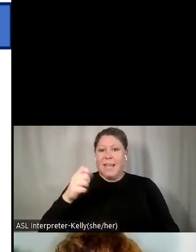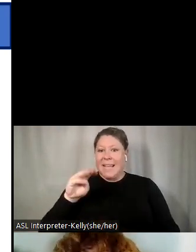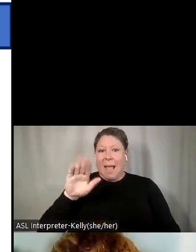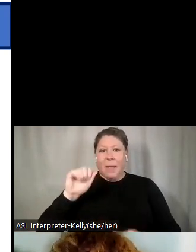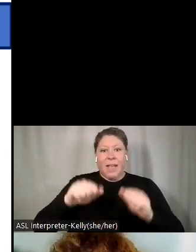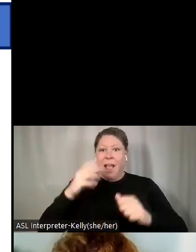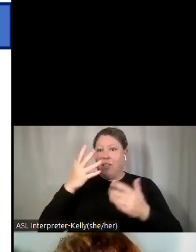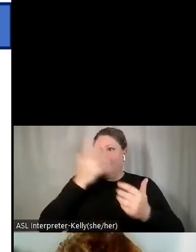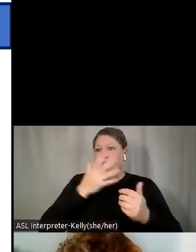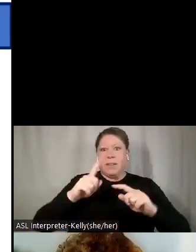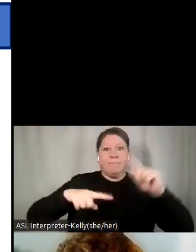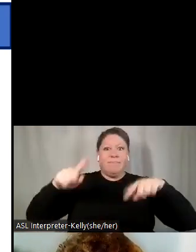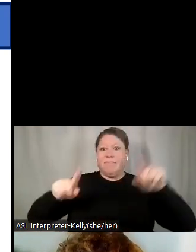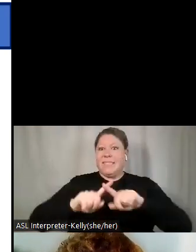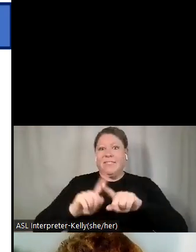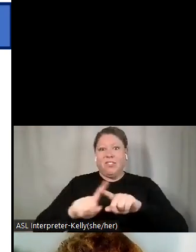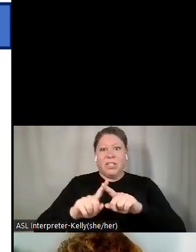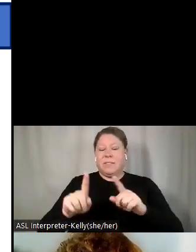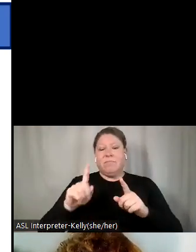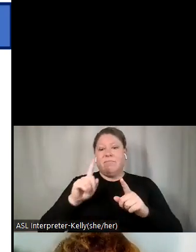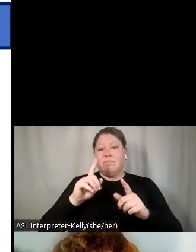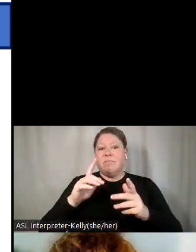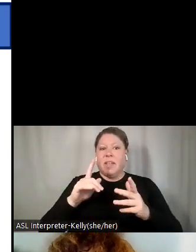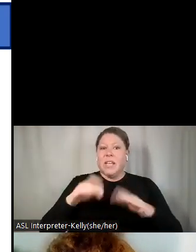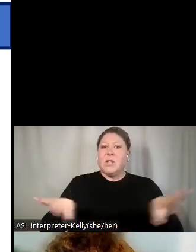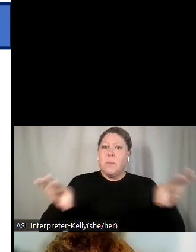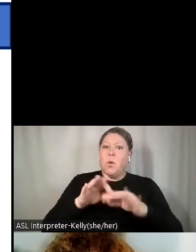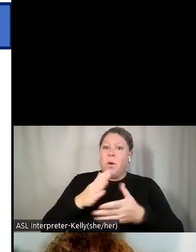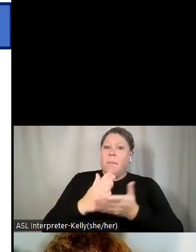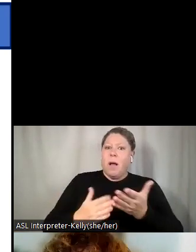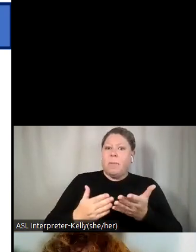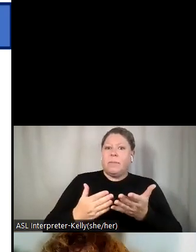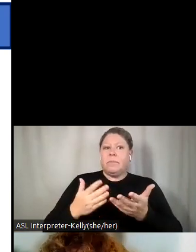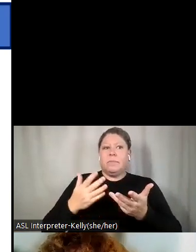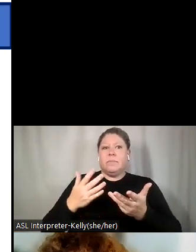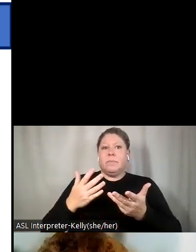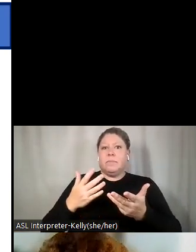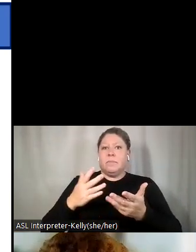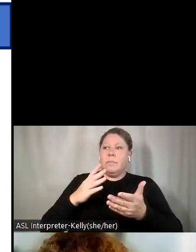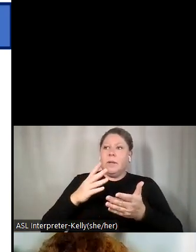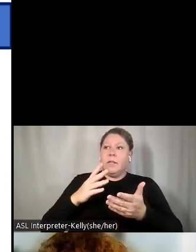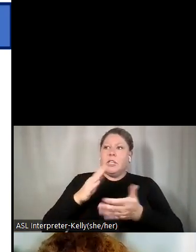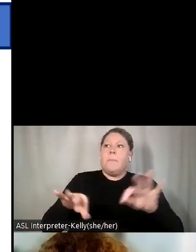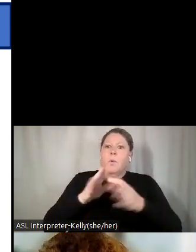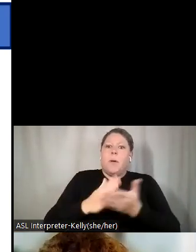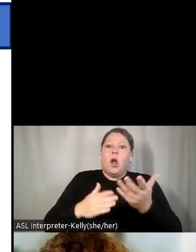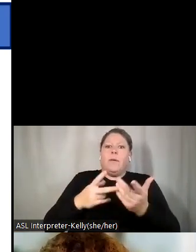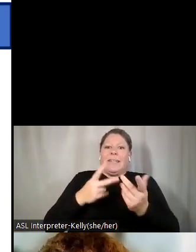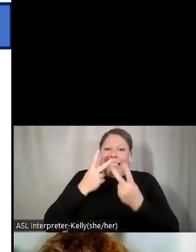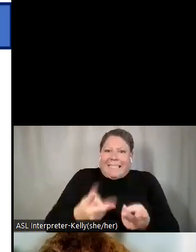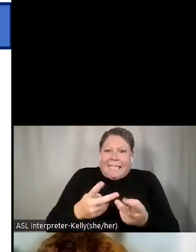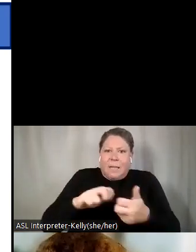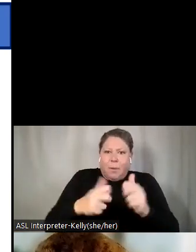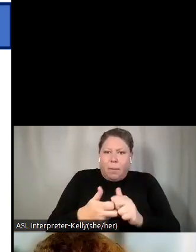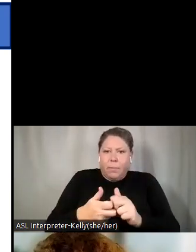of places, still such a key part of really understanding a problem and showing respect for people by seeing what they're actually challenged with